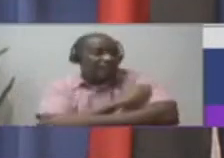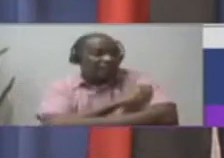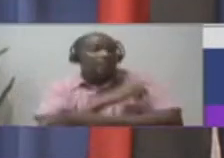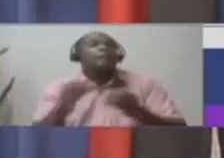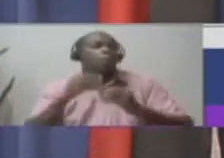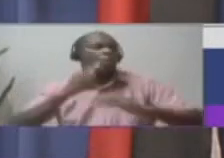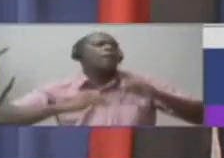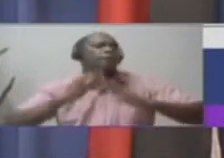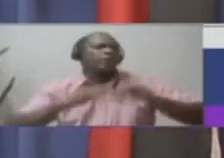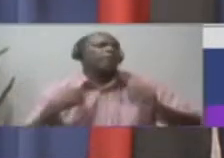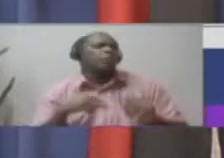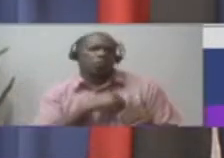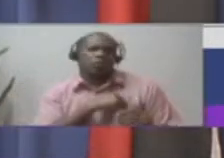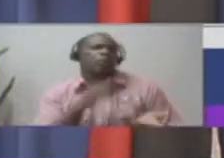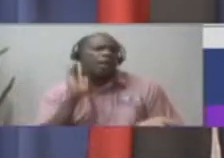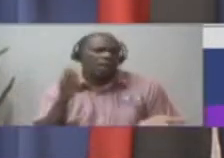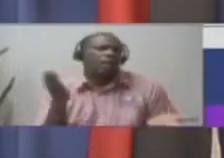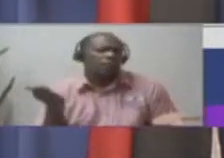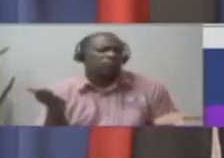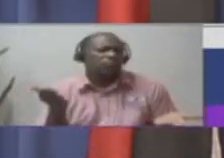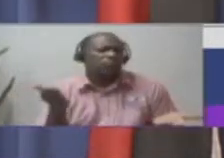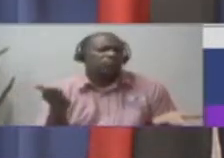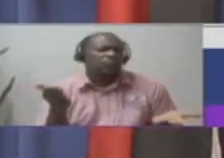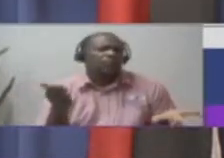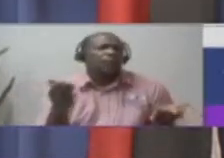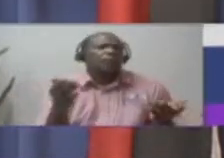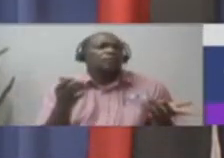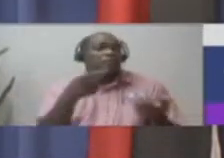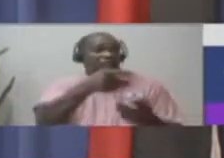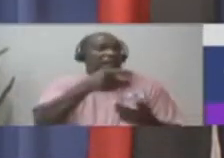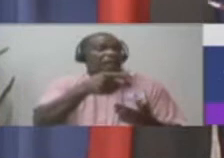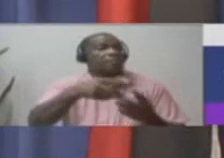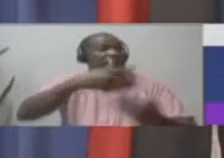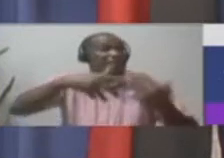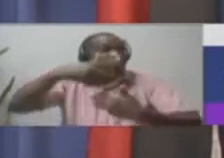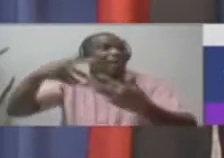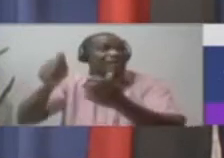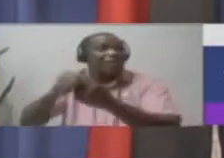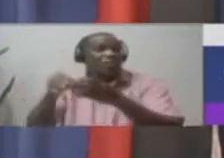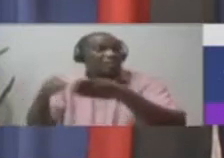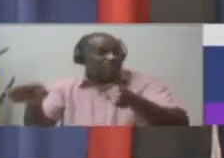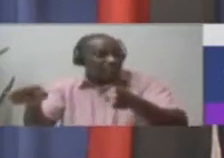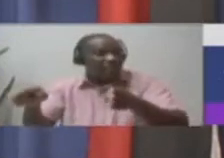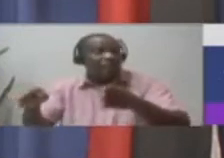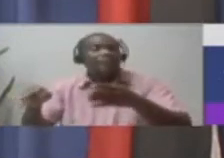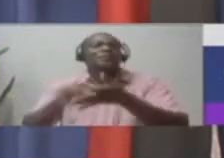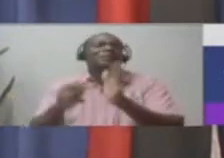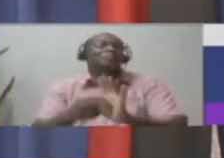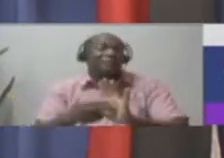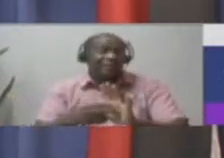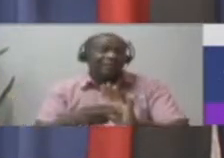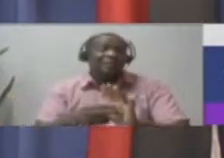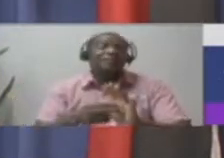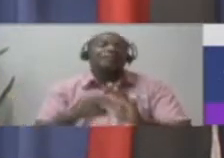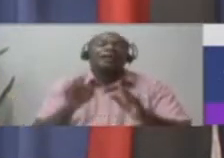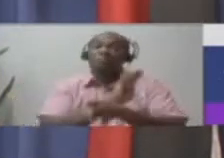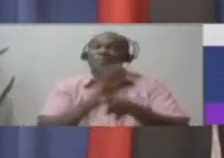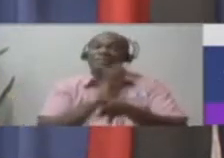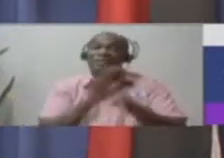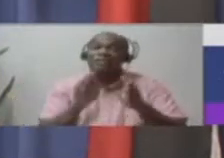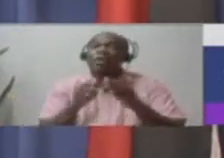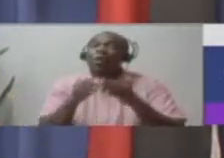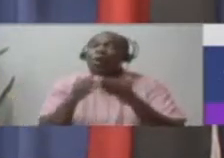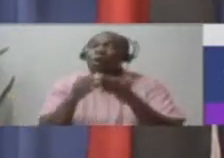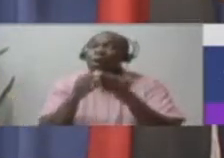we will be with their interaction with the public as they are doing, as the business open. So, for example, a block